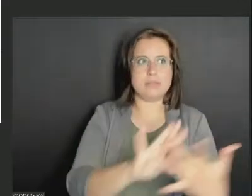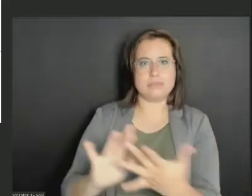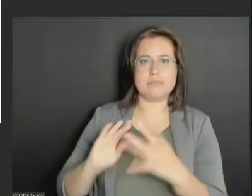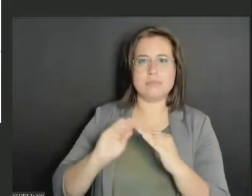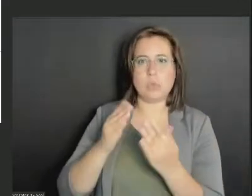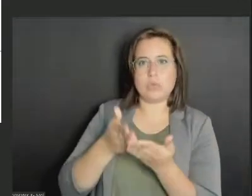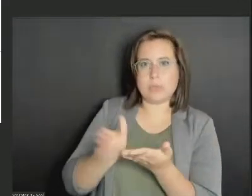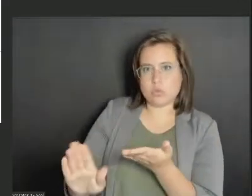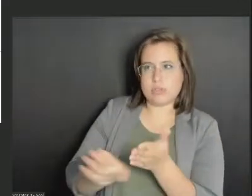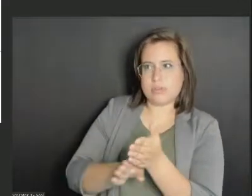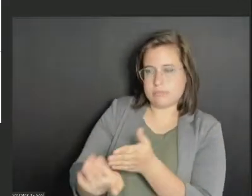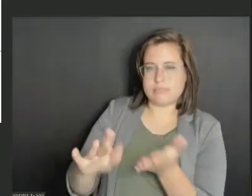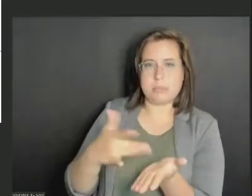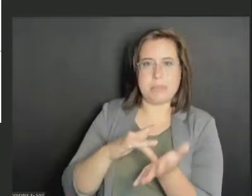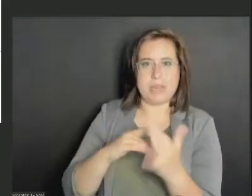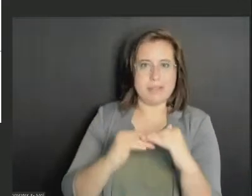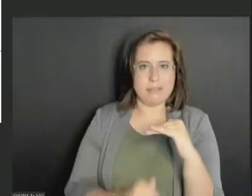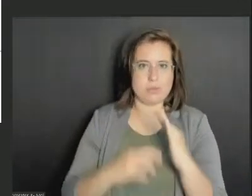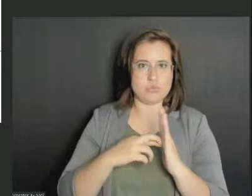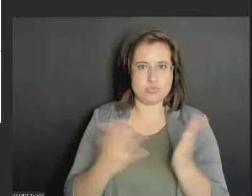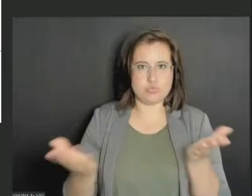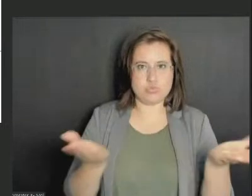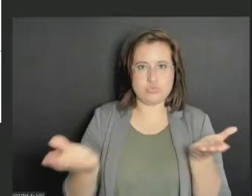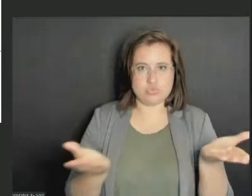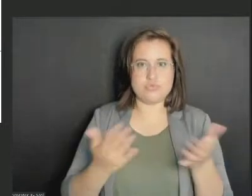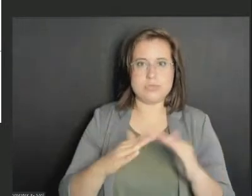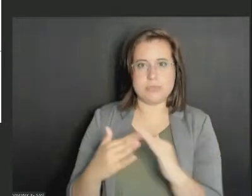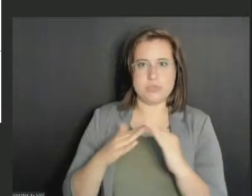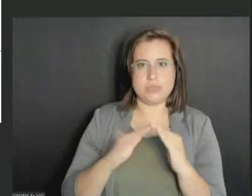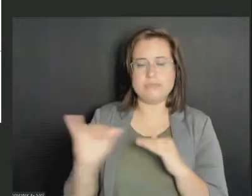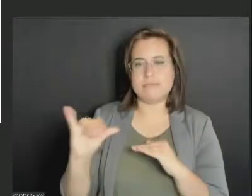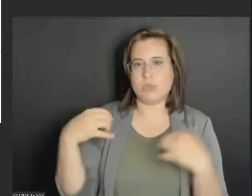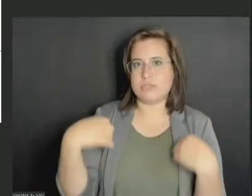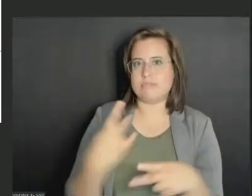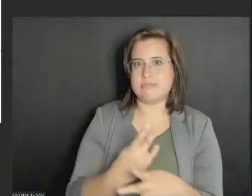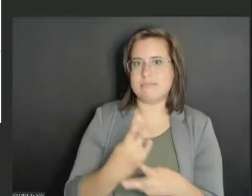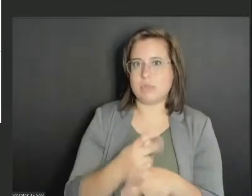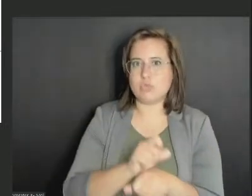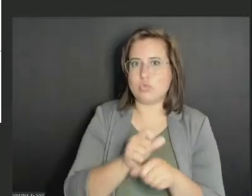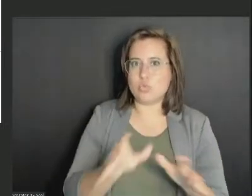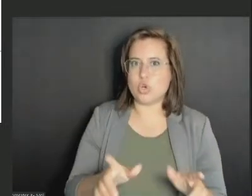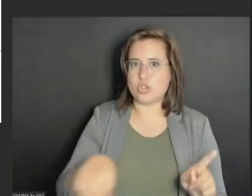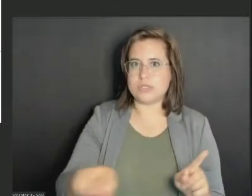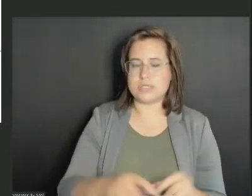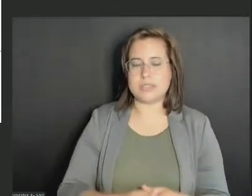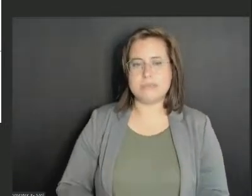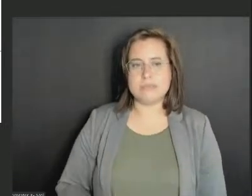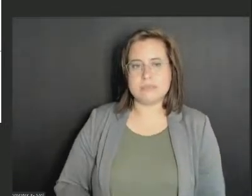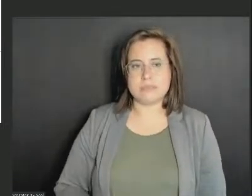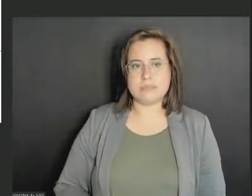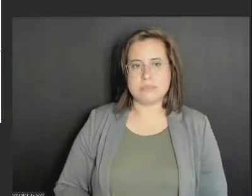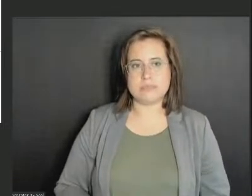and medically underserved communities, as well as the healthcare workers that serve them. Next slide, please.